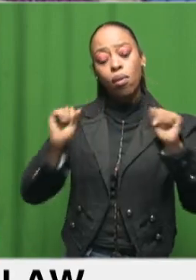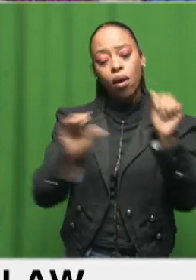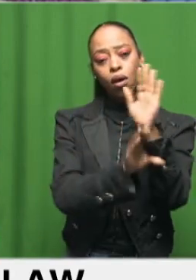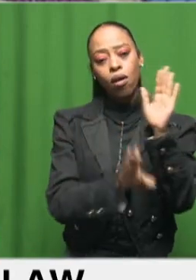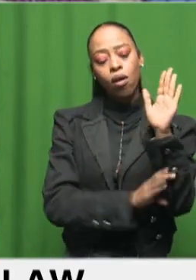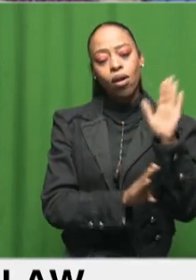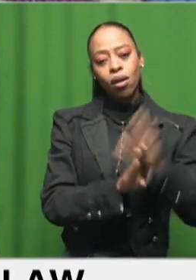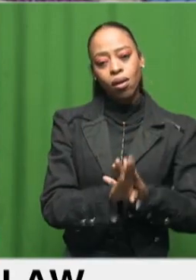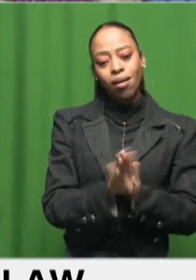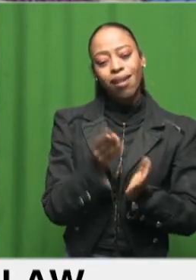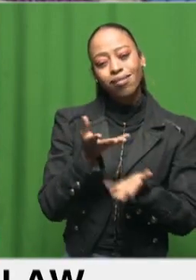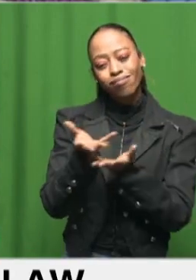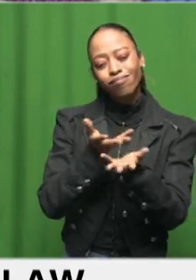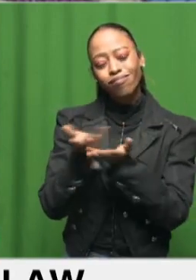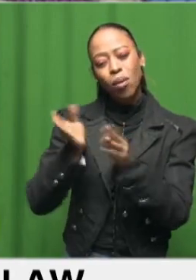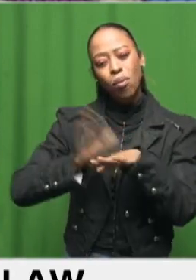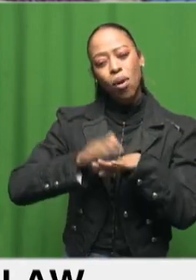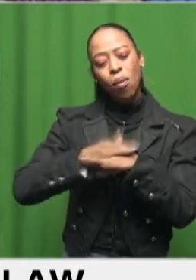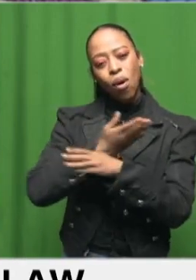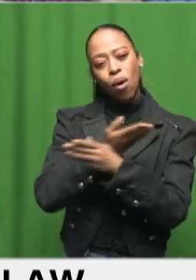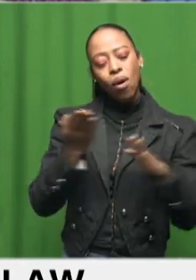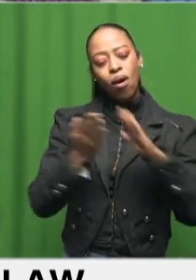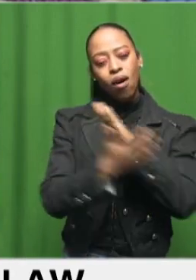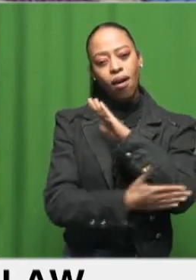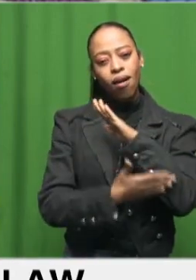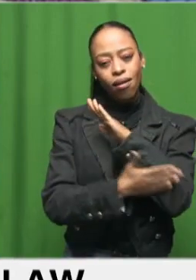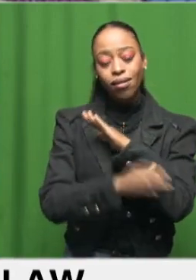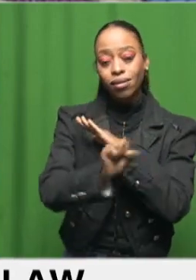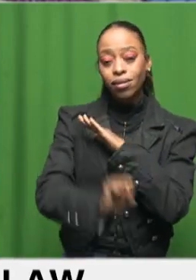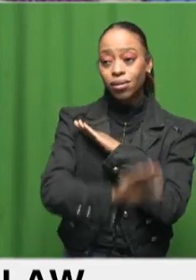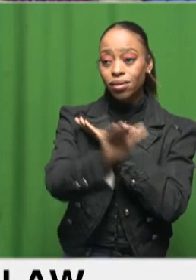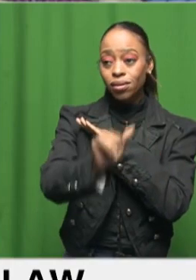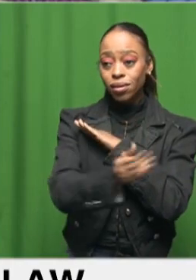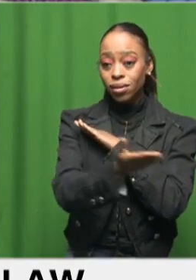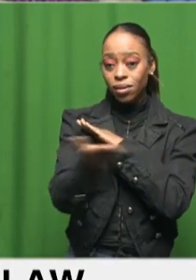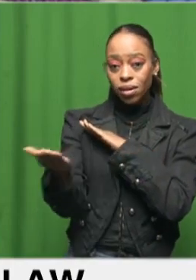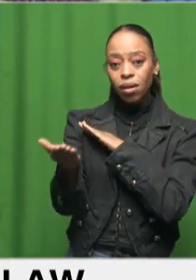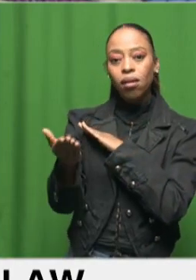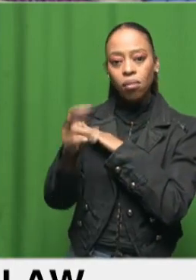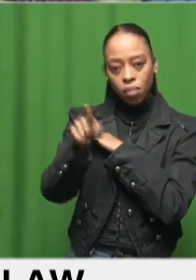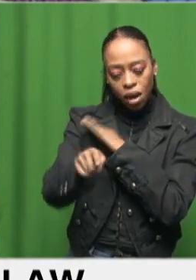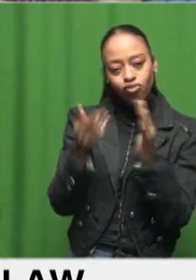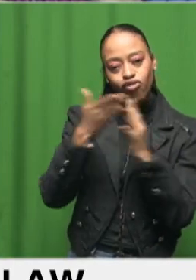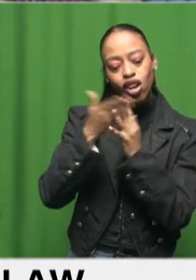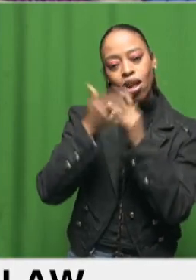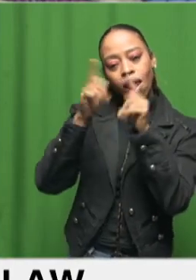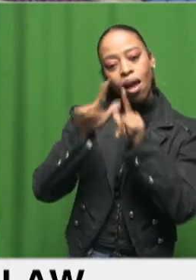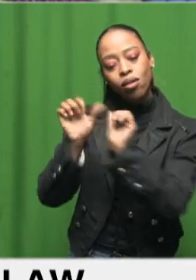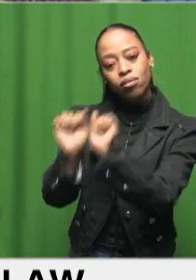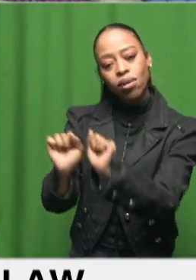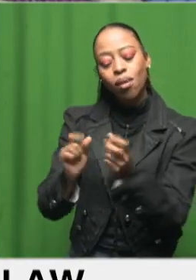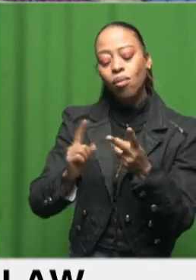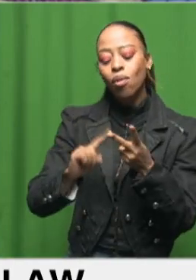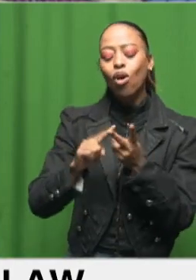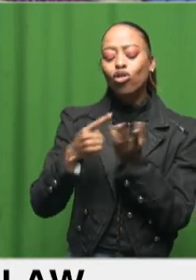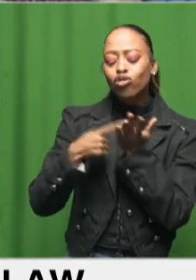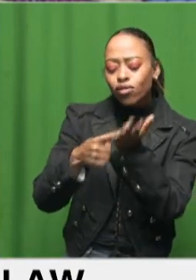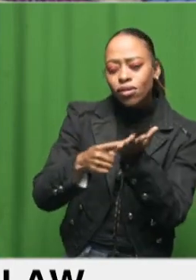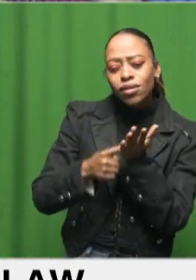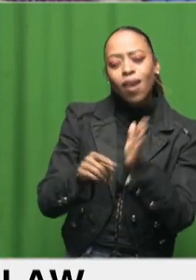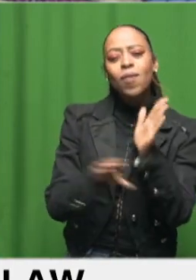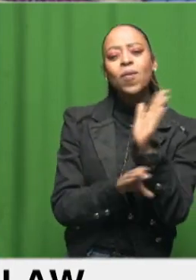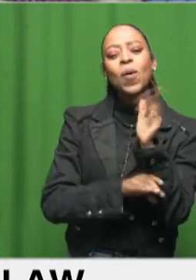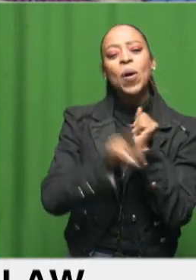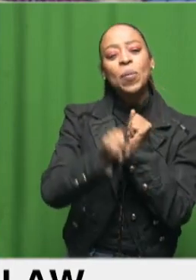to start this discussion across the country, have South Africans in a language that they understand, have the discussion about the Constitution and